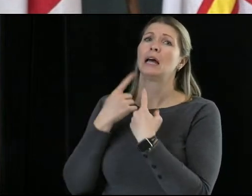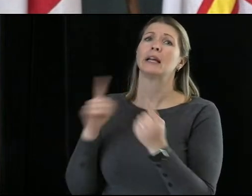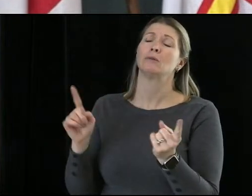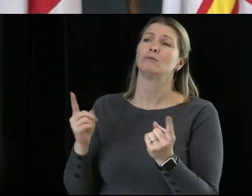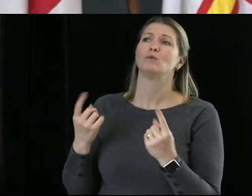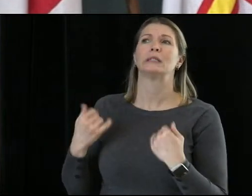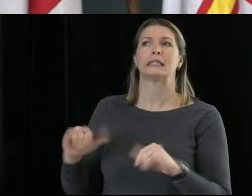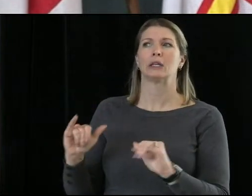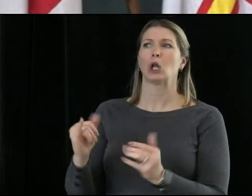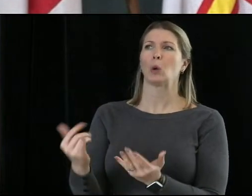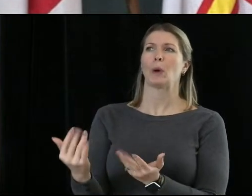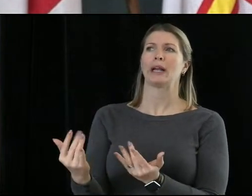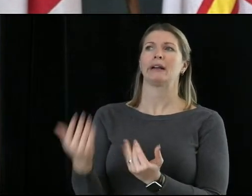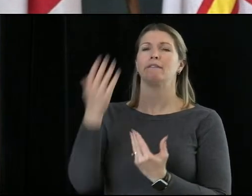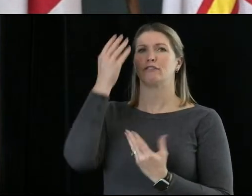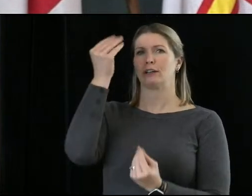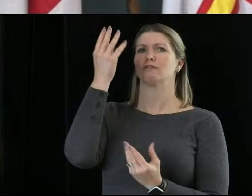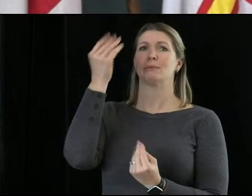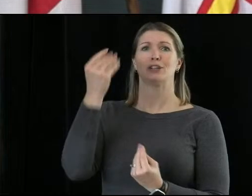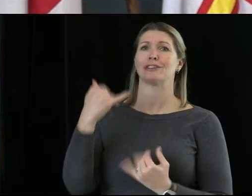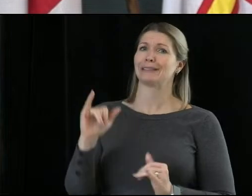waiting.